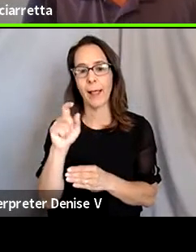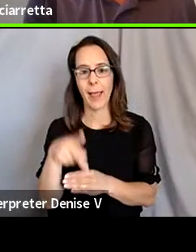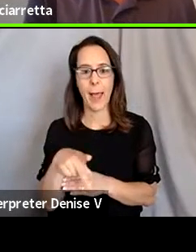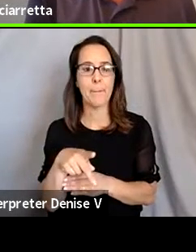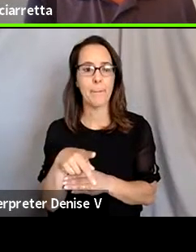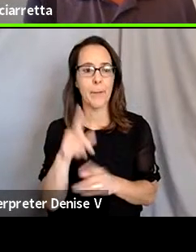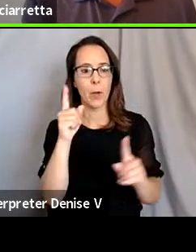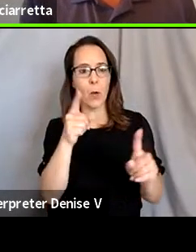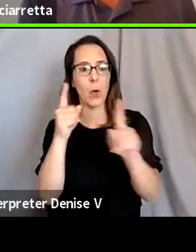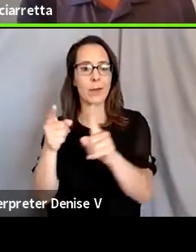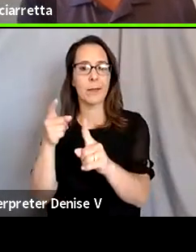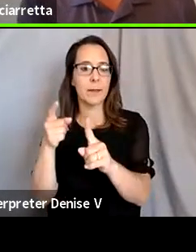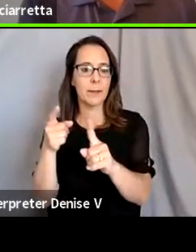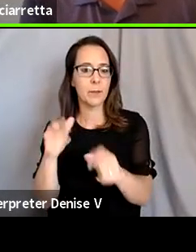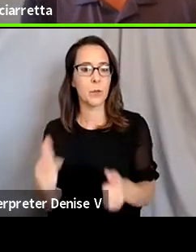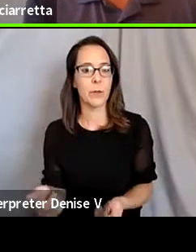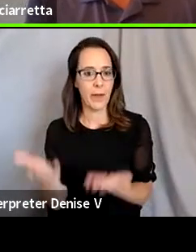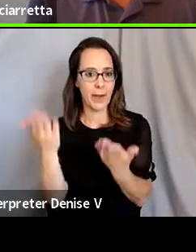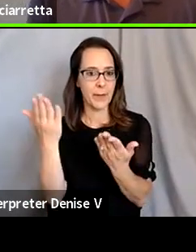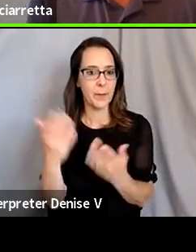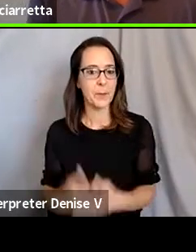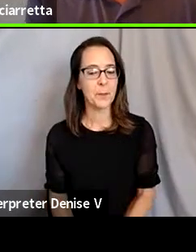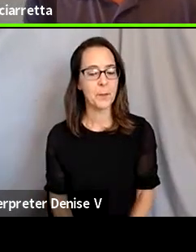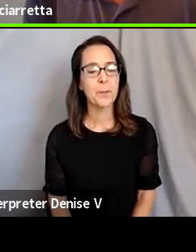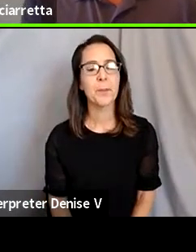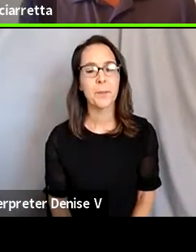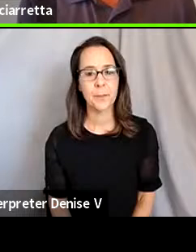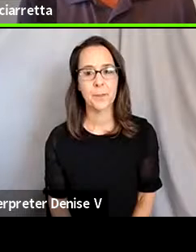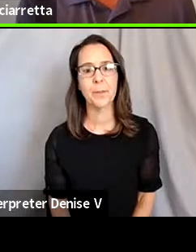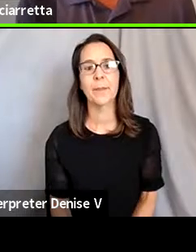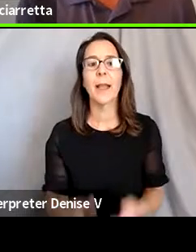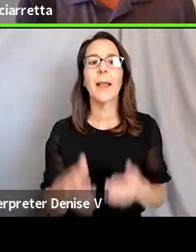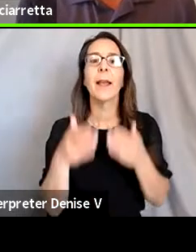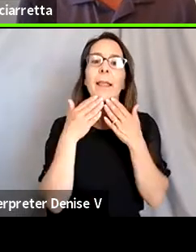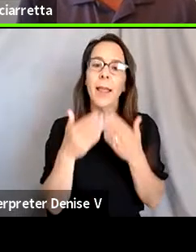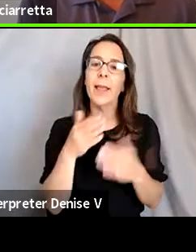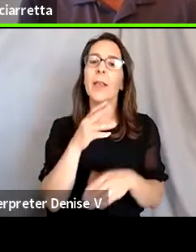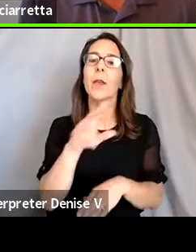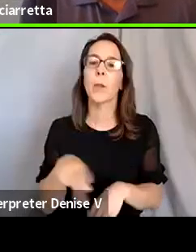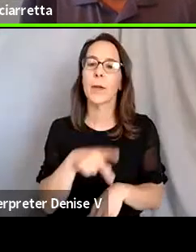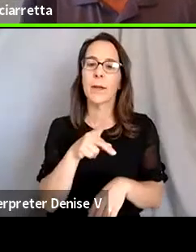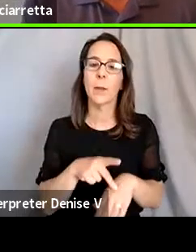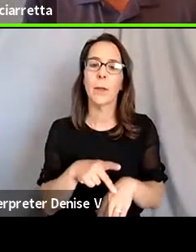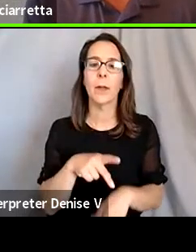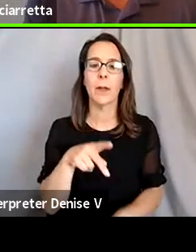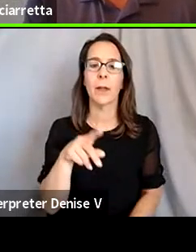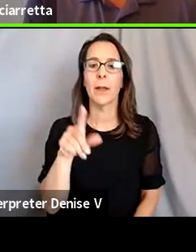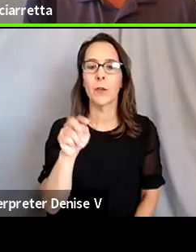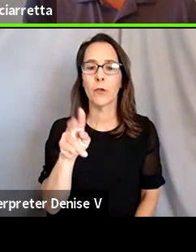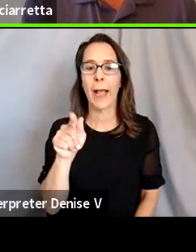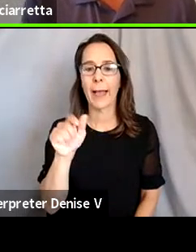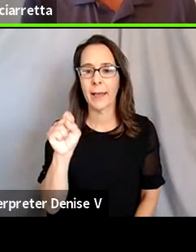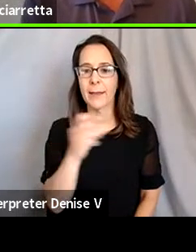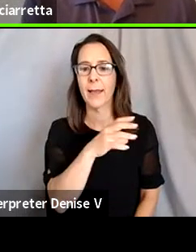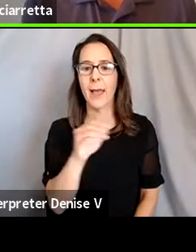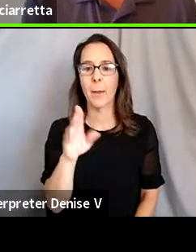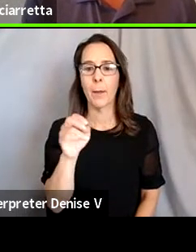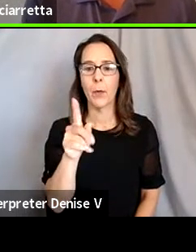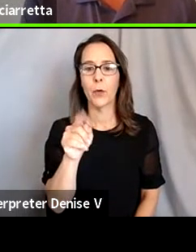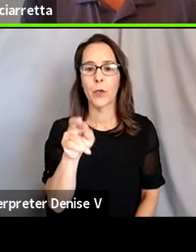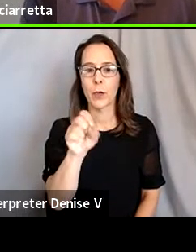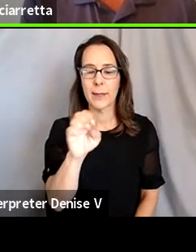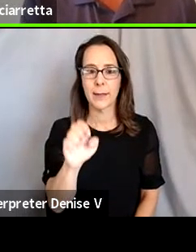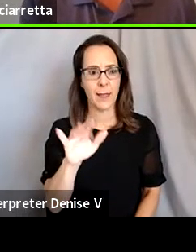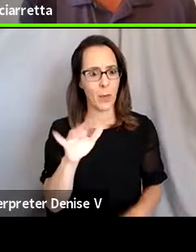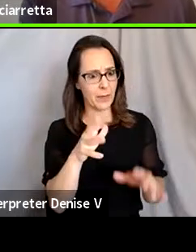Great, thank you, Principal Bowders and Principal Tracus. I think that's about it. We kind of sprinted through